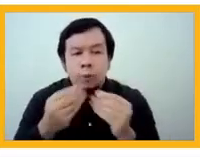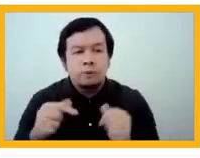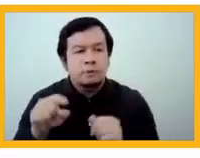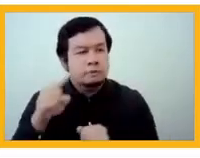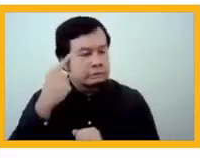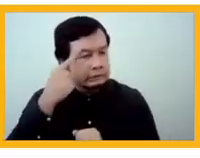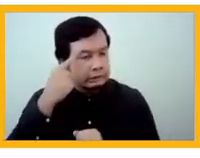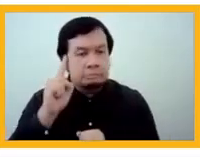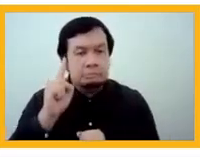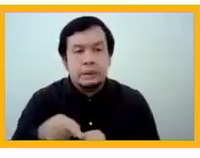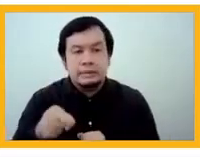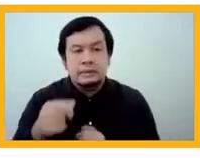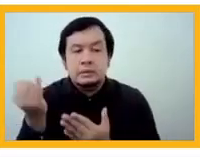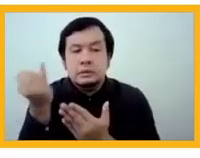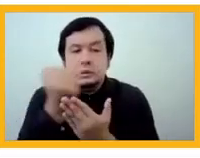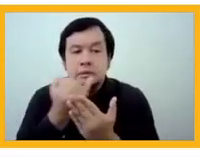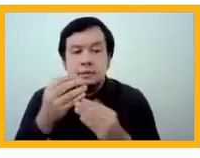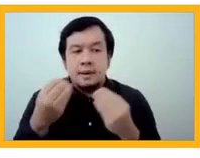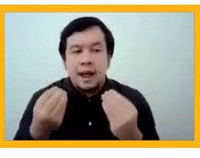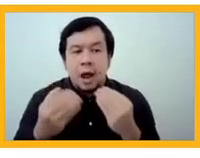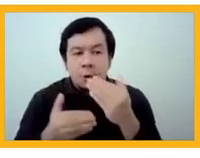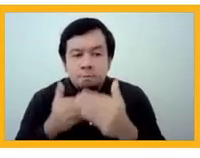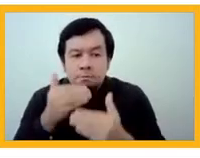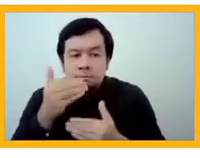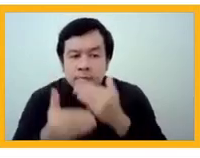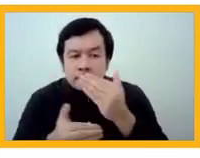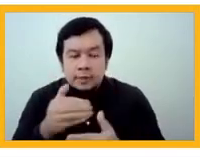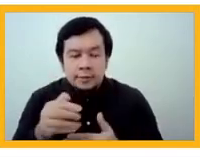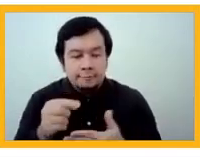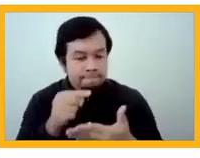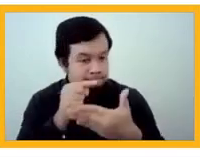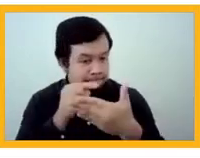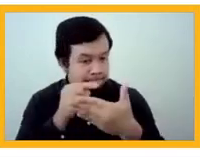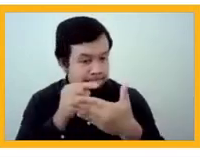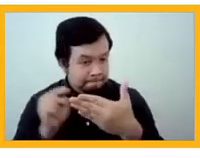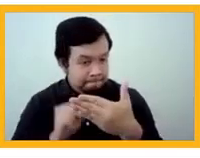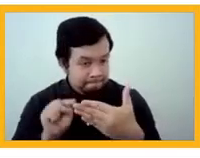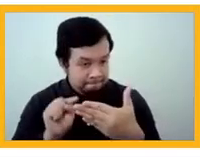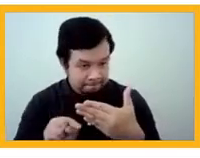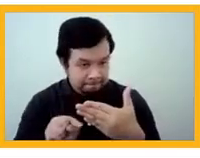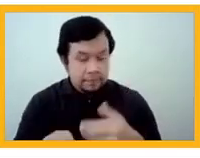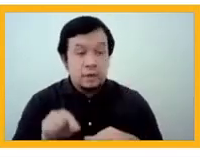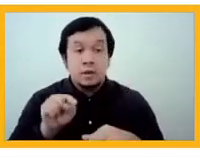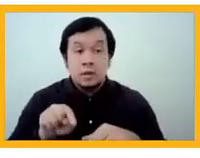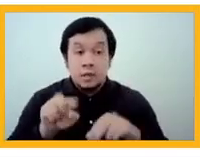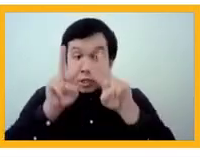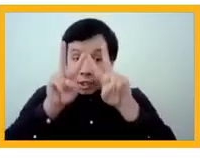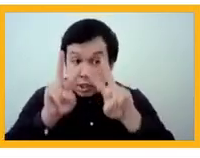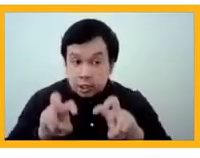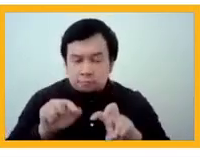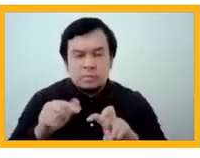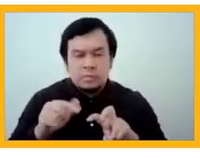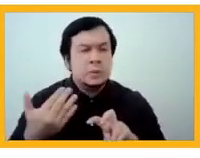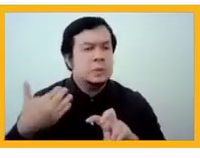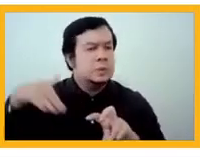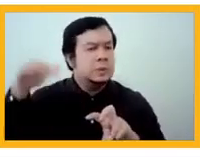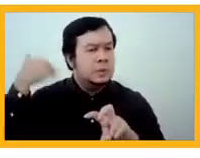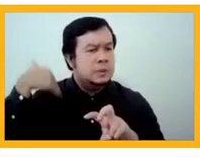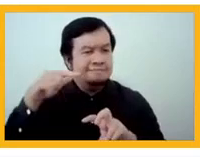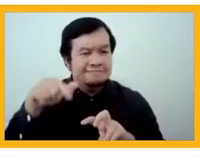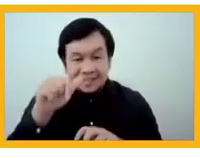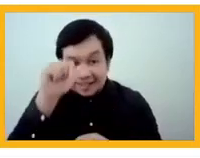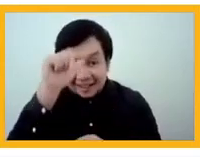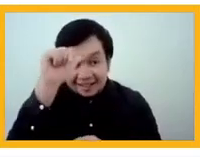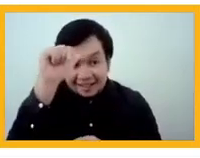briefly is a paper that, you know, a study that we did in India with the software called MindSpark that was published in 2019 in the